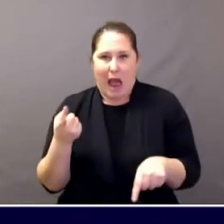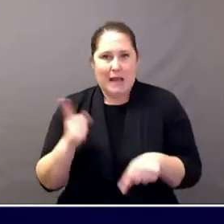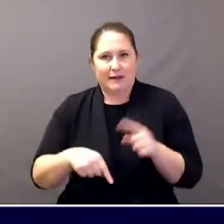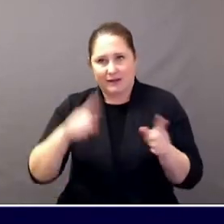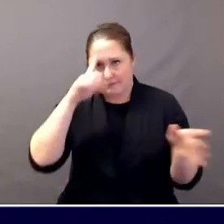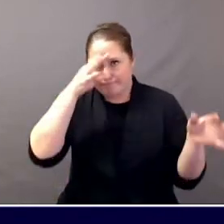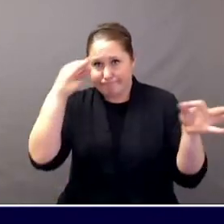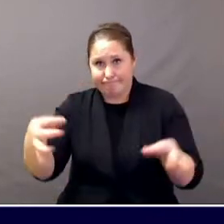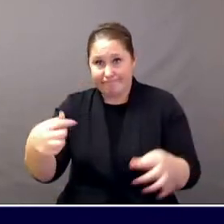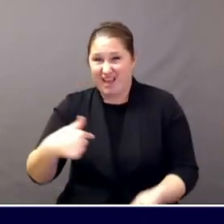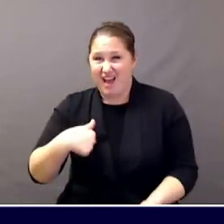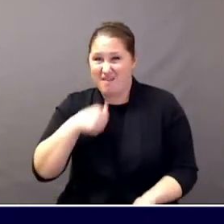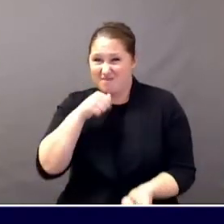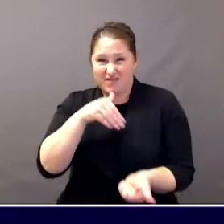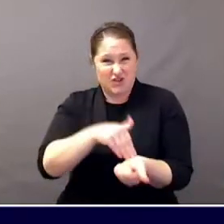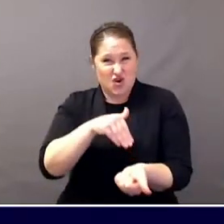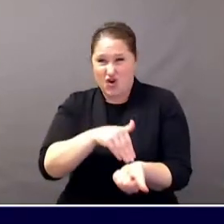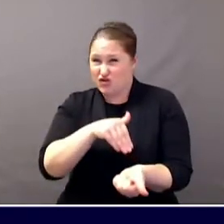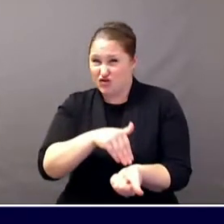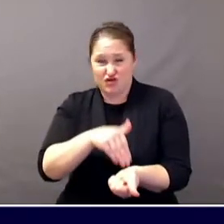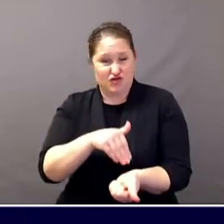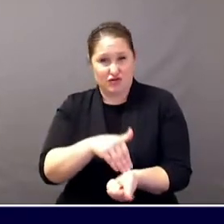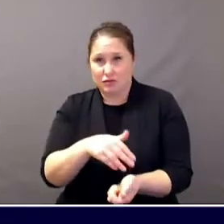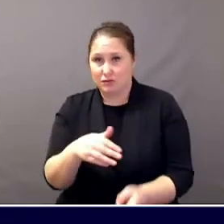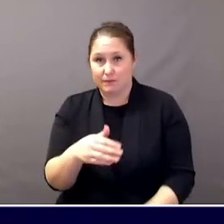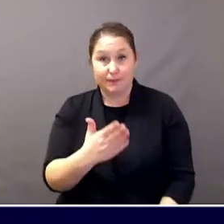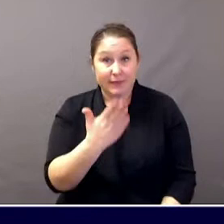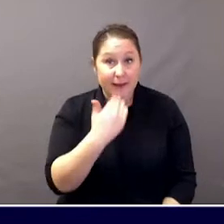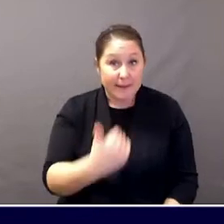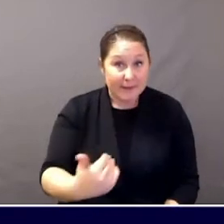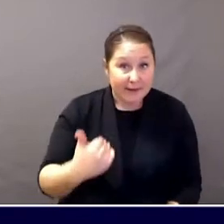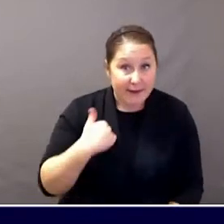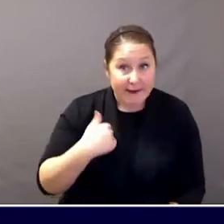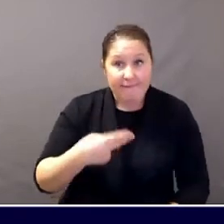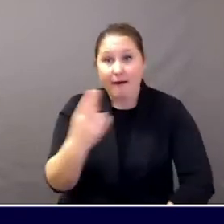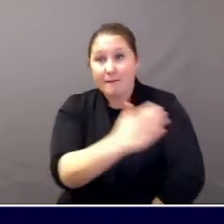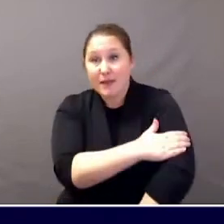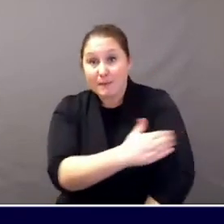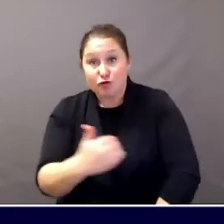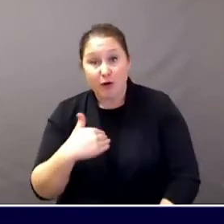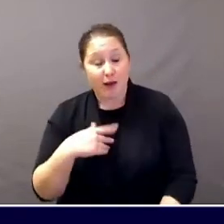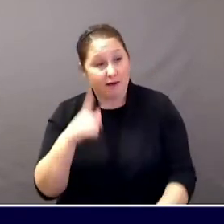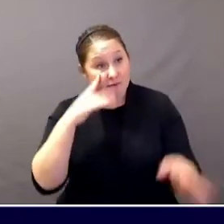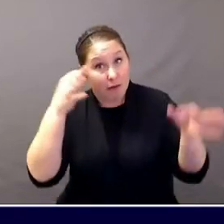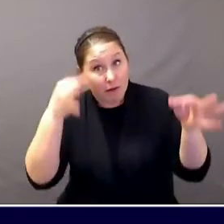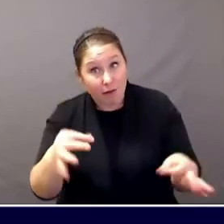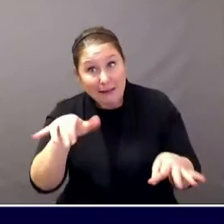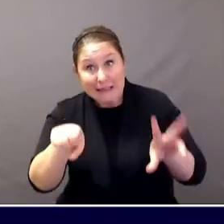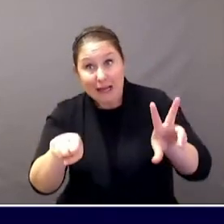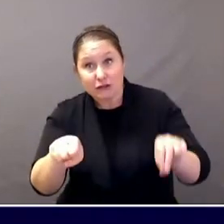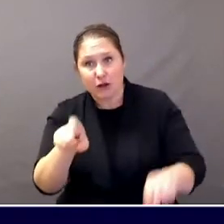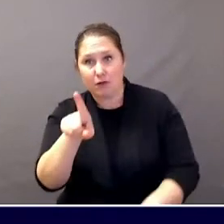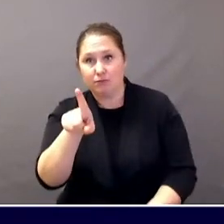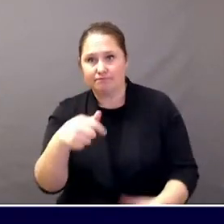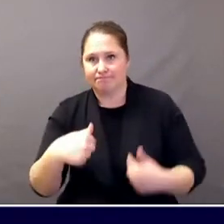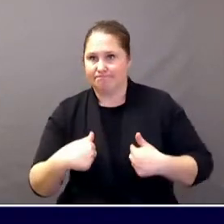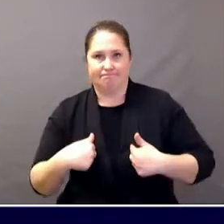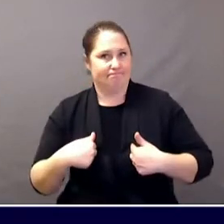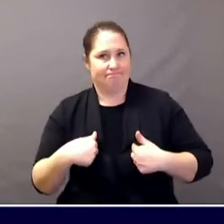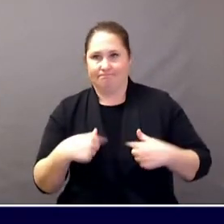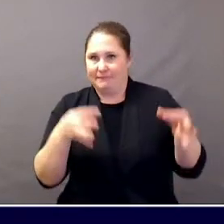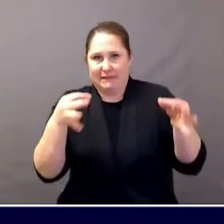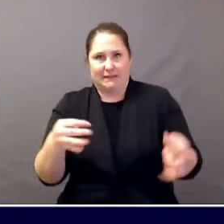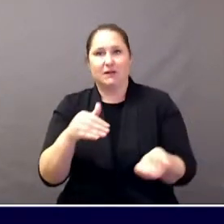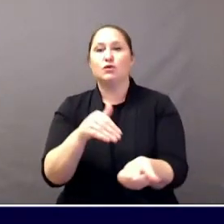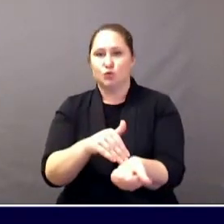with stage 3 cancer, but not stage 2. That is not for me to say, but we are going to be convening people to discuss